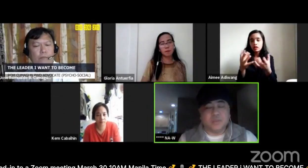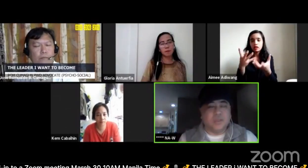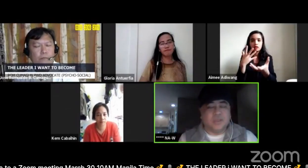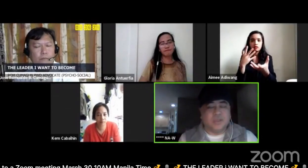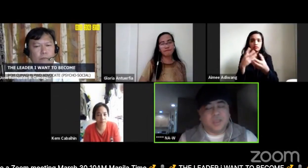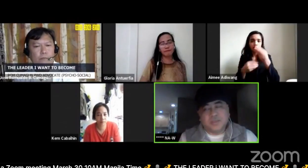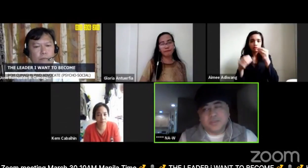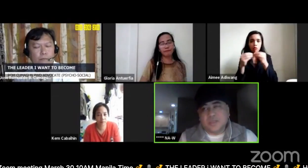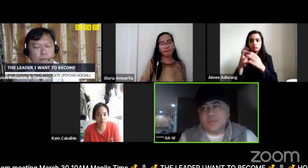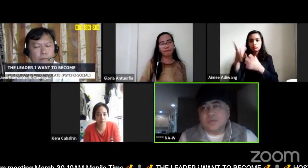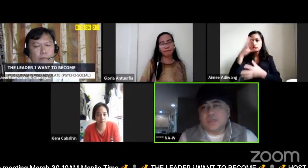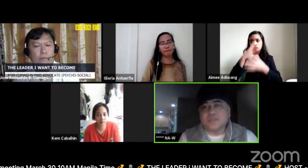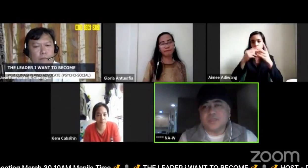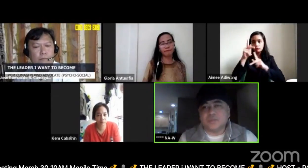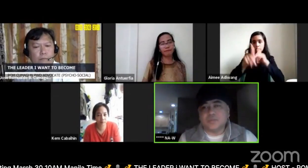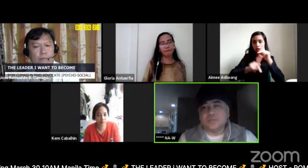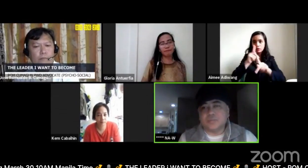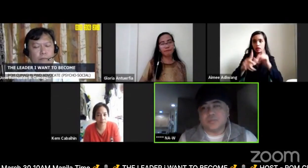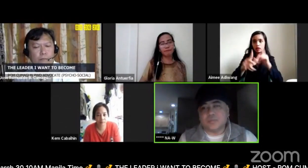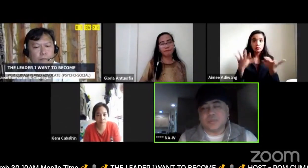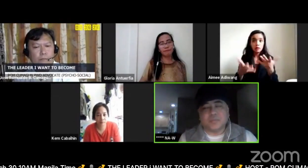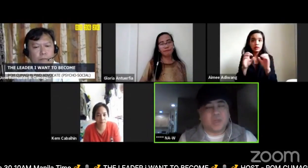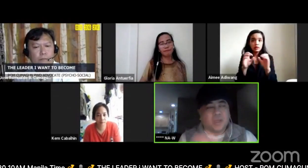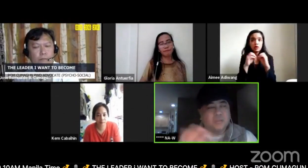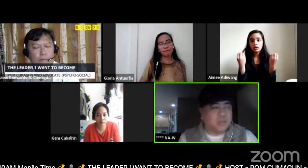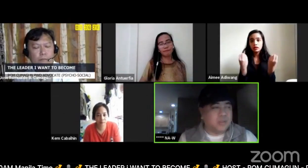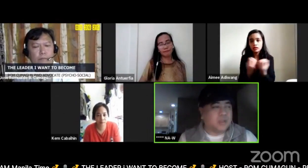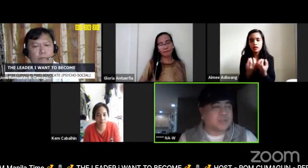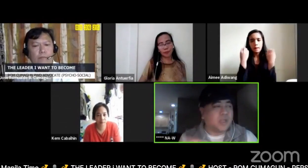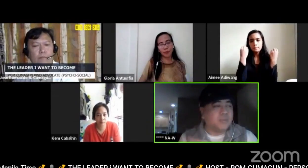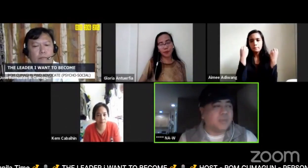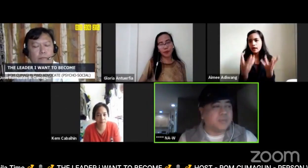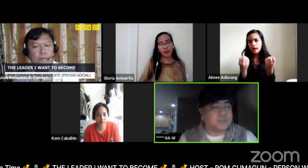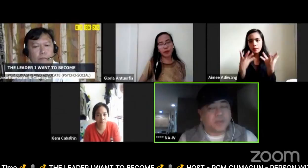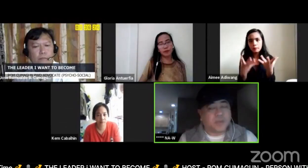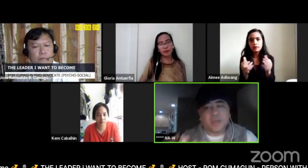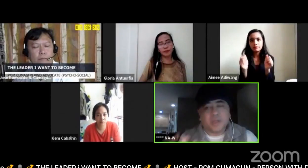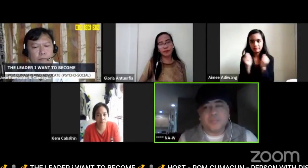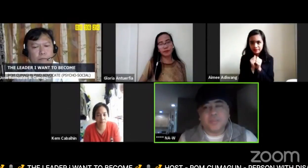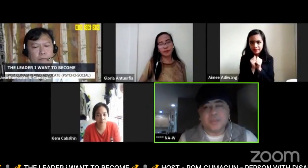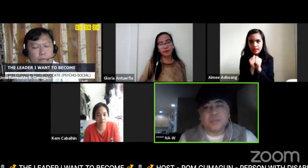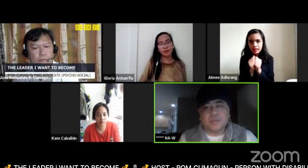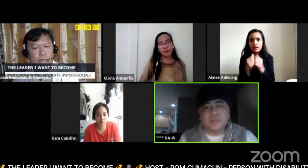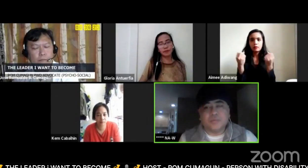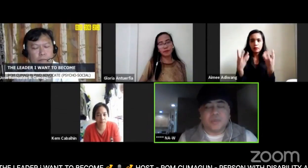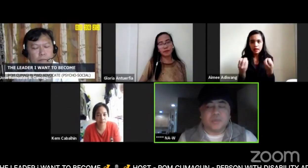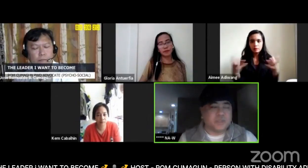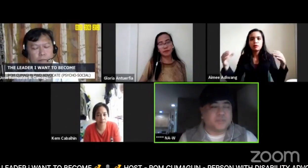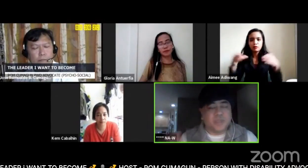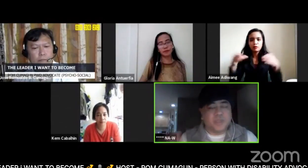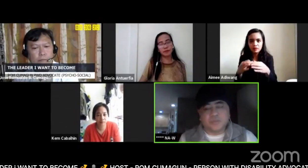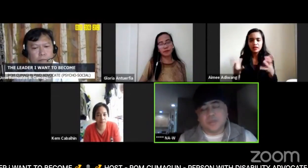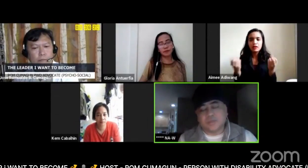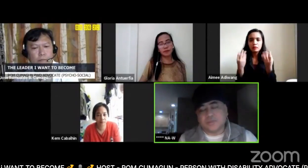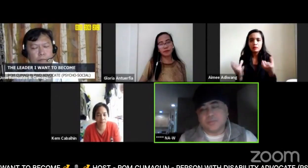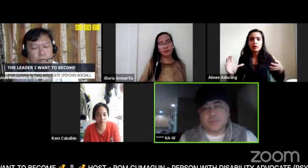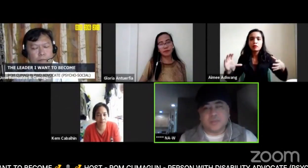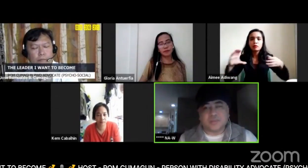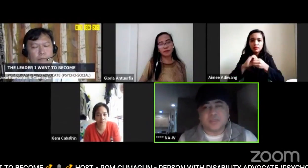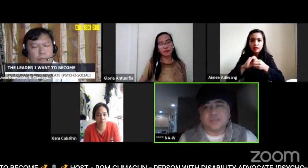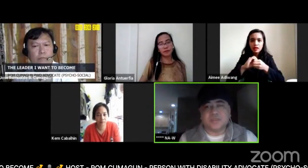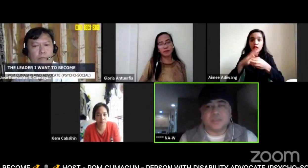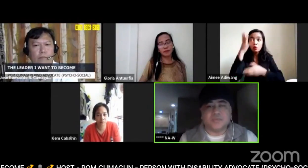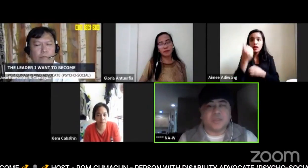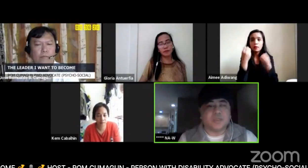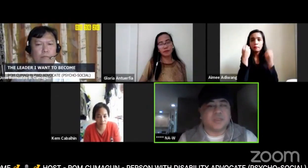people, I guess in any organization, mas maraming kasama, mas maraming kakampi. Well, yung expansion, there are so